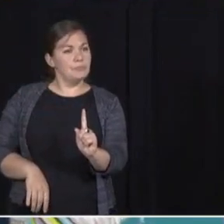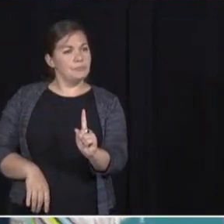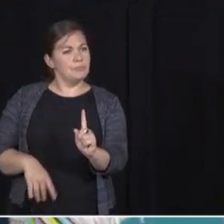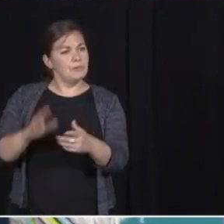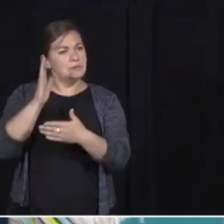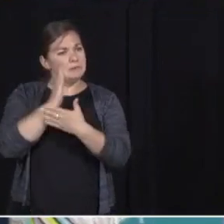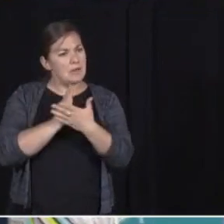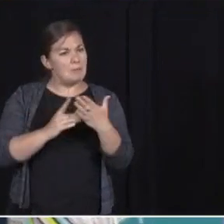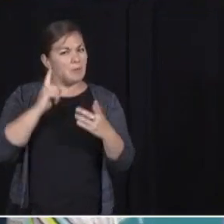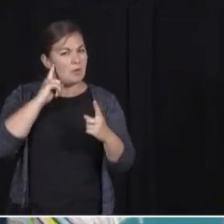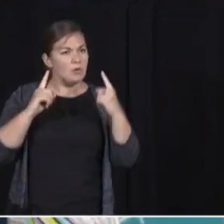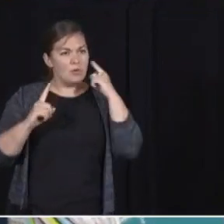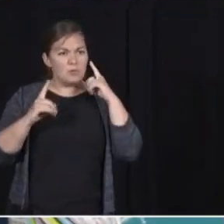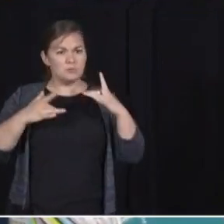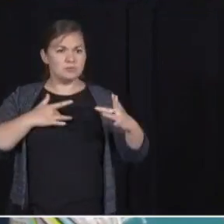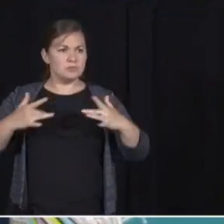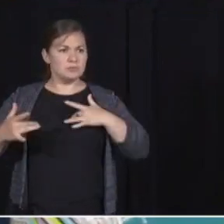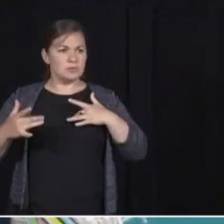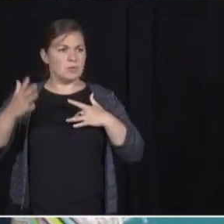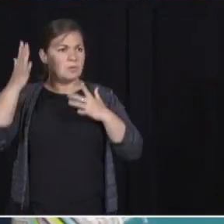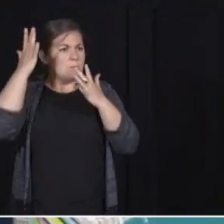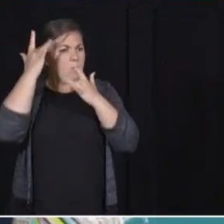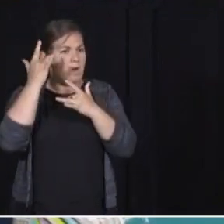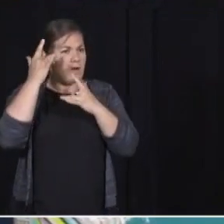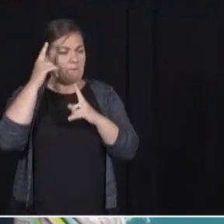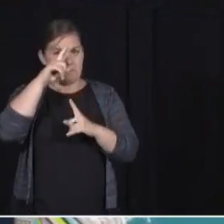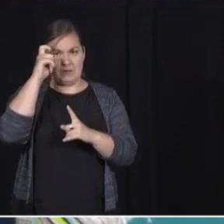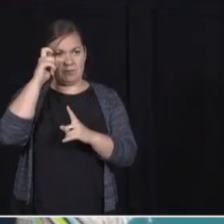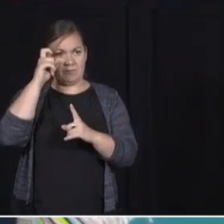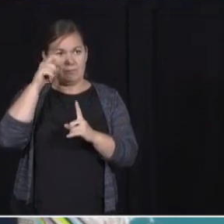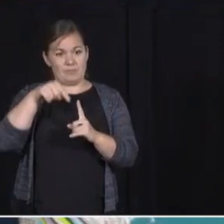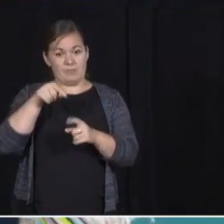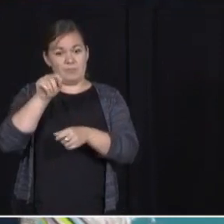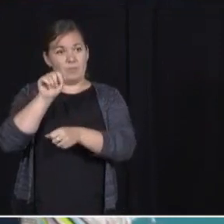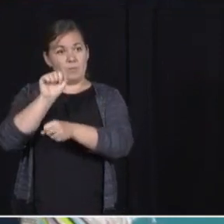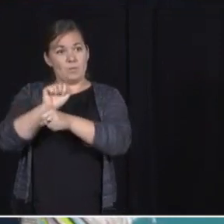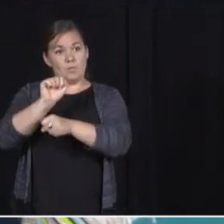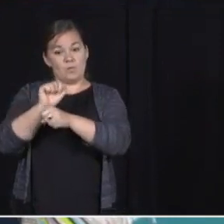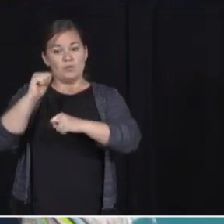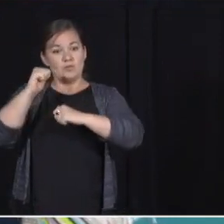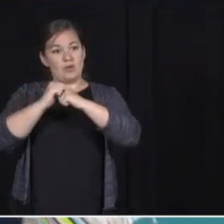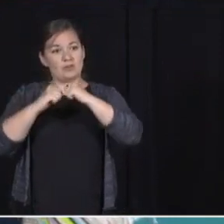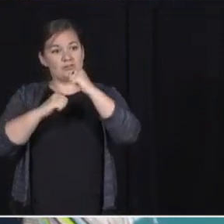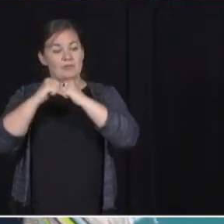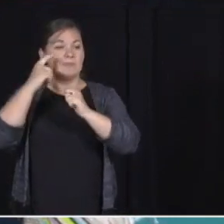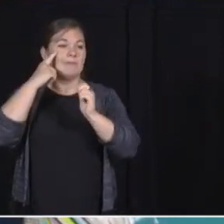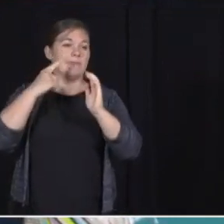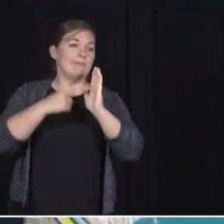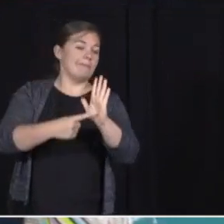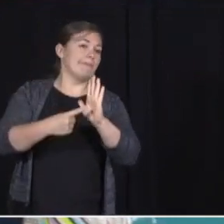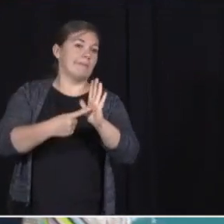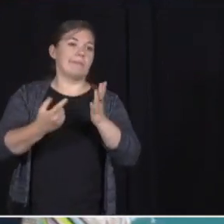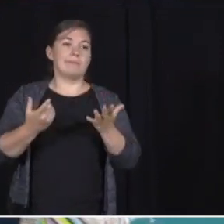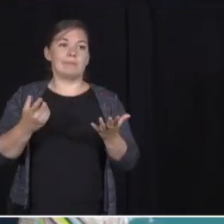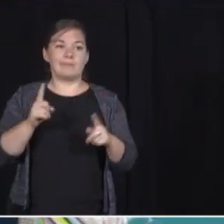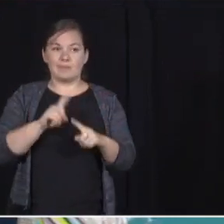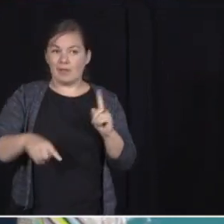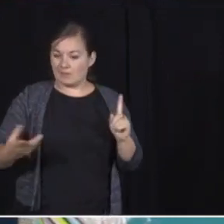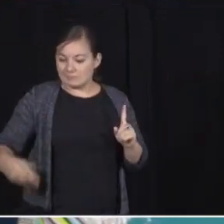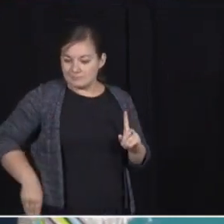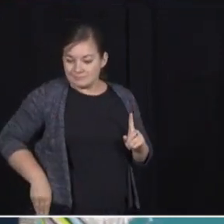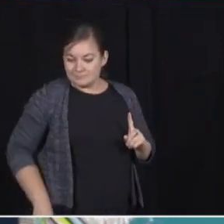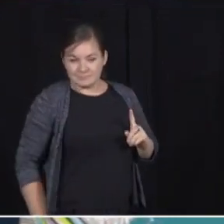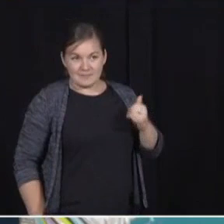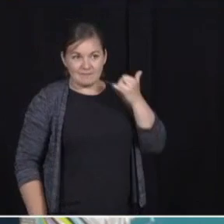this because, of course, they can't have their phones while they're actually working. They're looking for a wearable component, and maybe some others in the